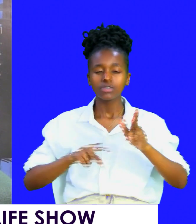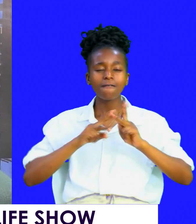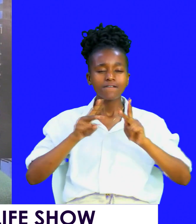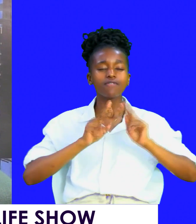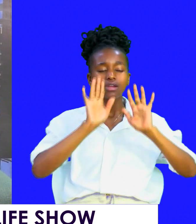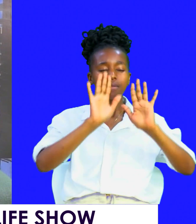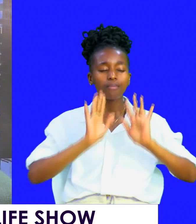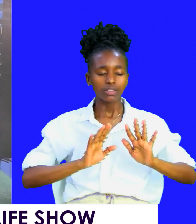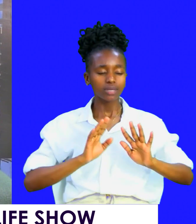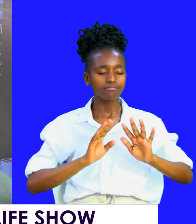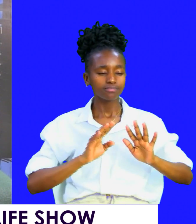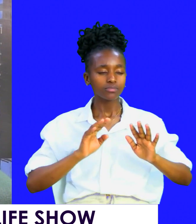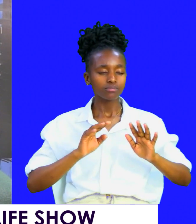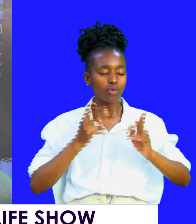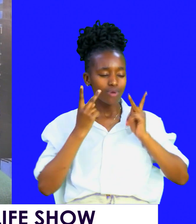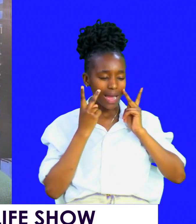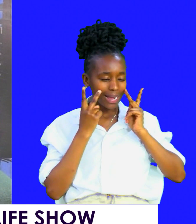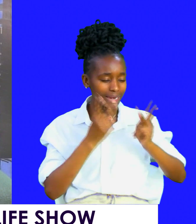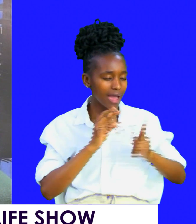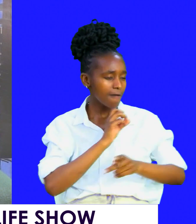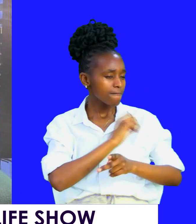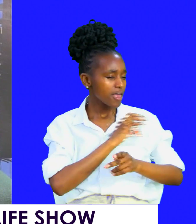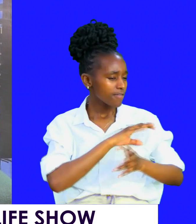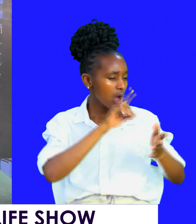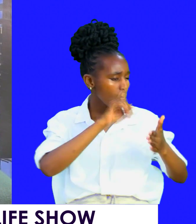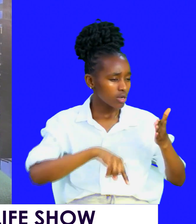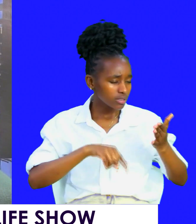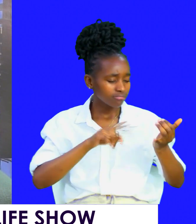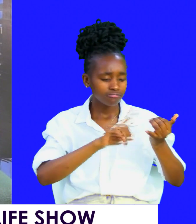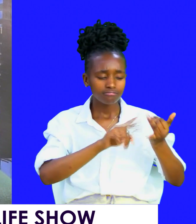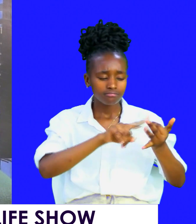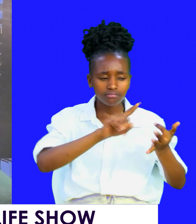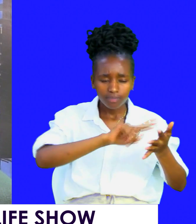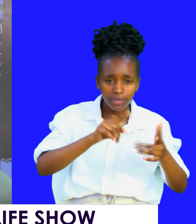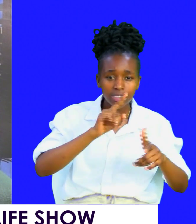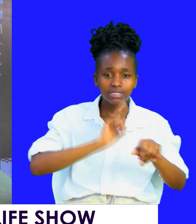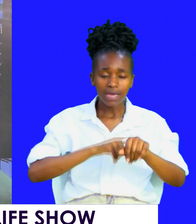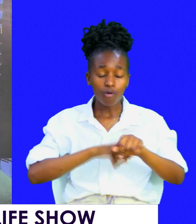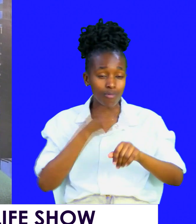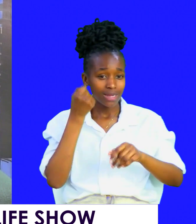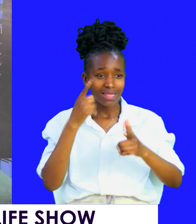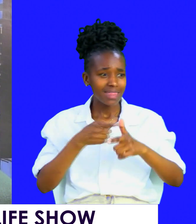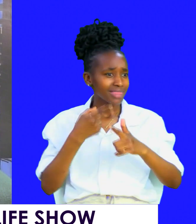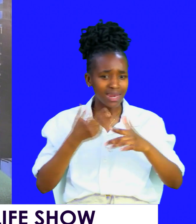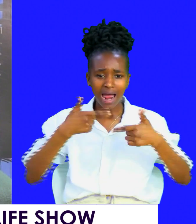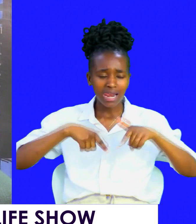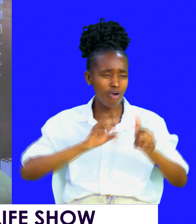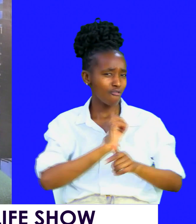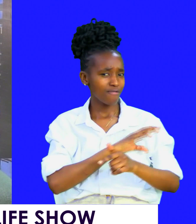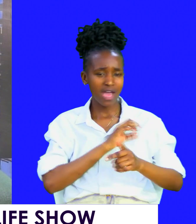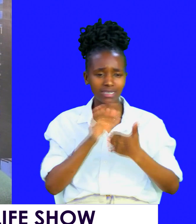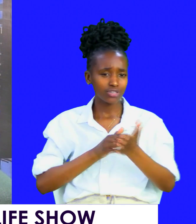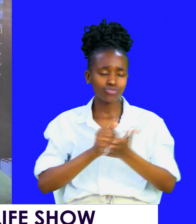but let it not control you. Let it not push you into doubting your ability, your presence, your